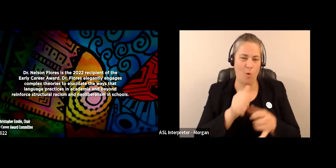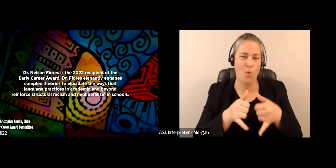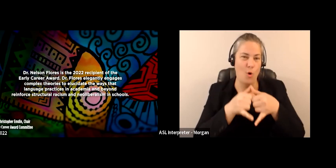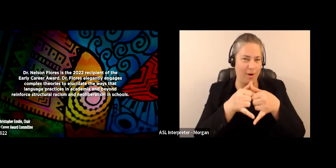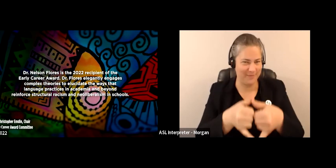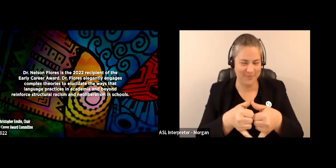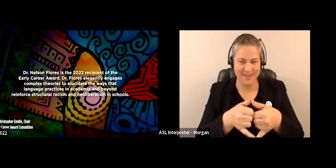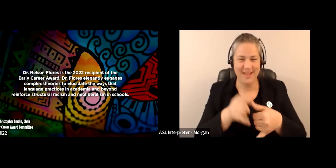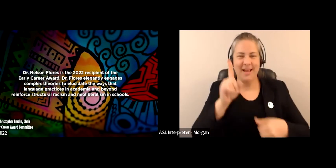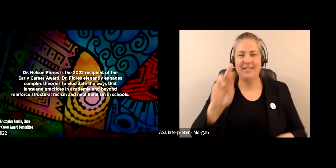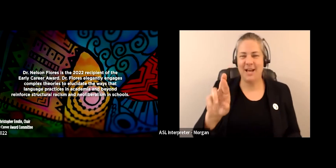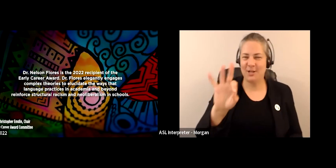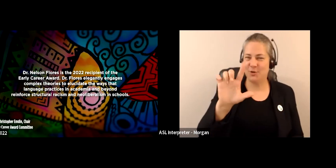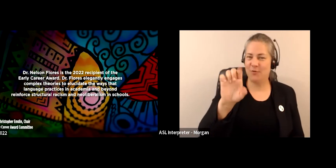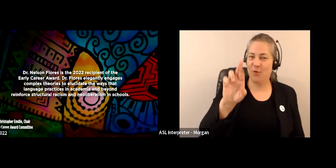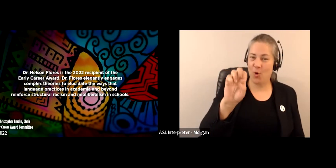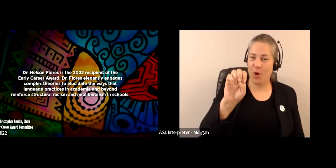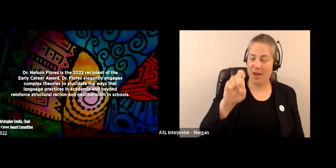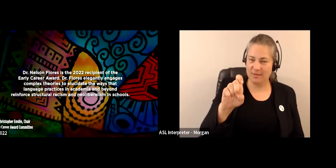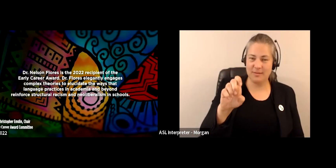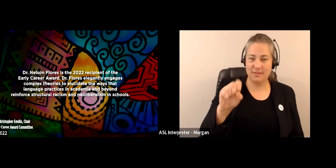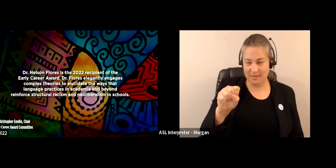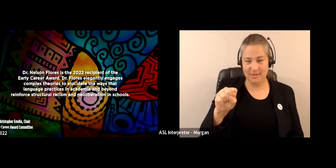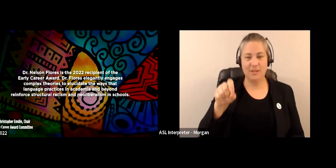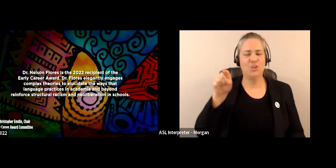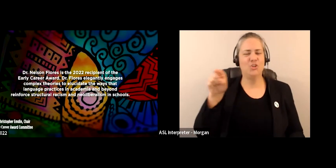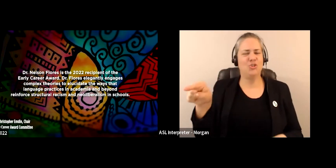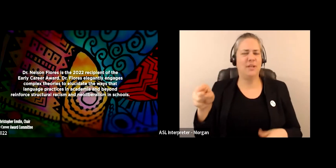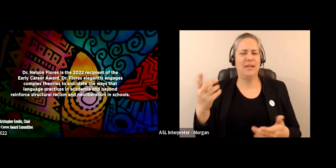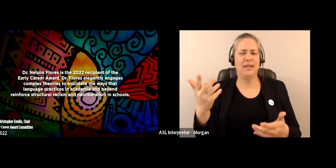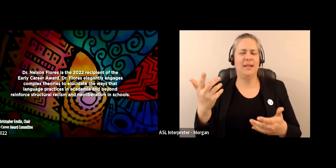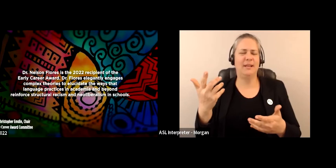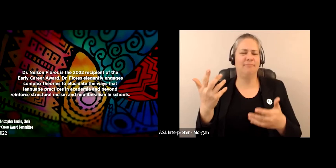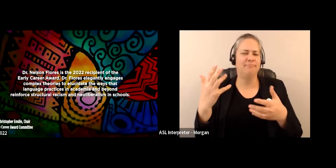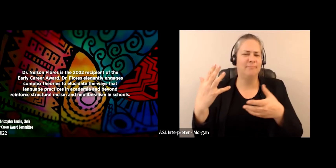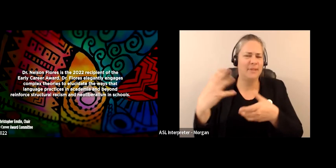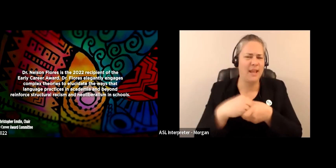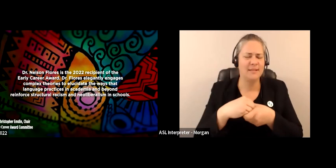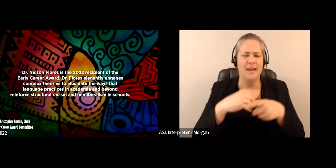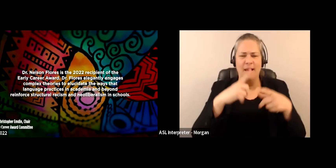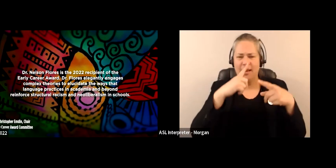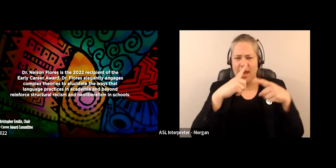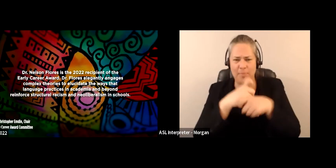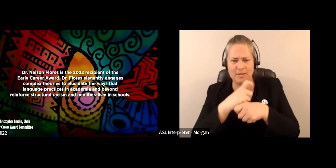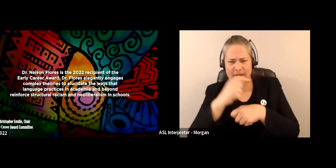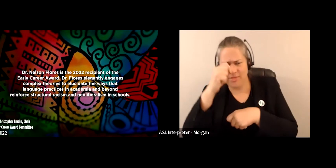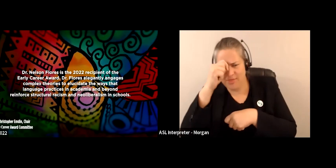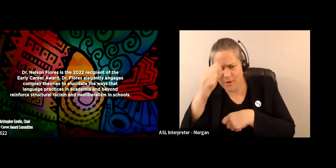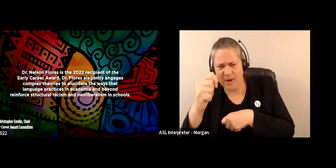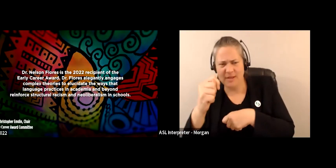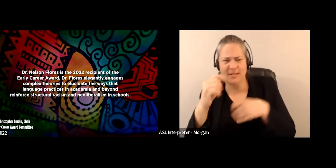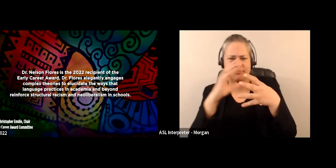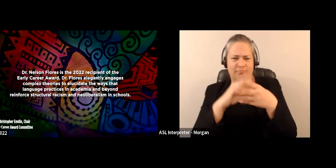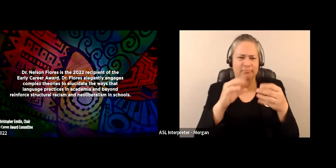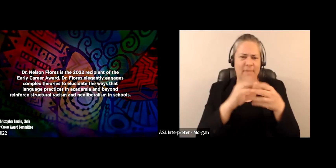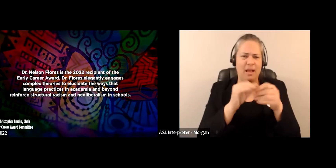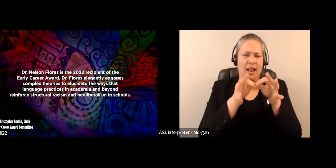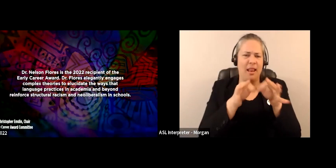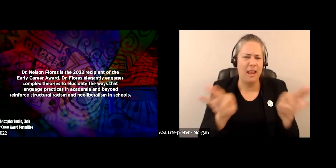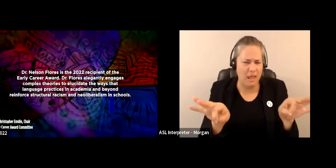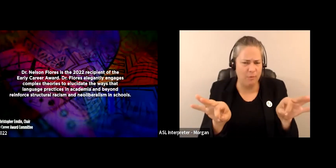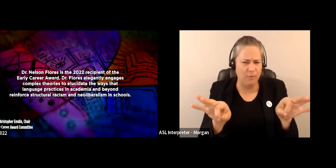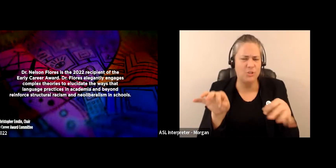Flores elegantly engages complex theories to elucidate the ways that language practices in academia and beyond reinforce